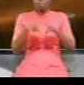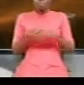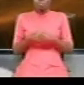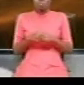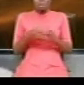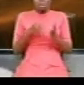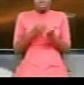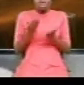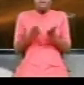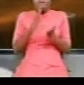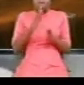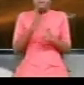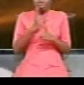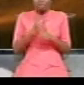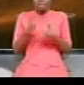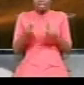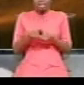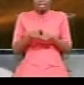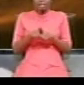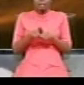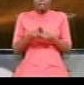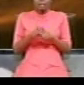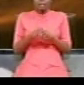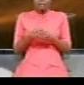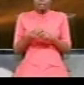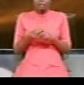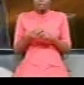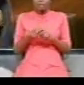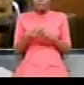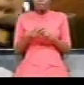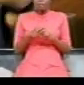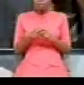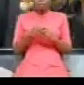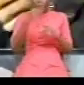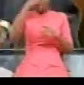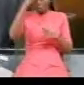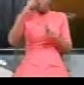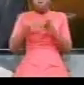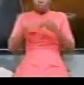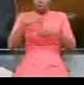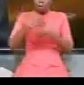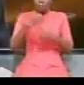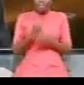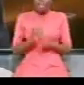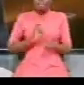Maybe just like chaff, because what makes our